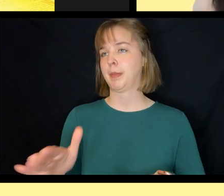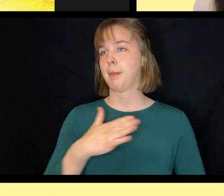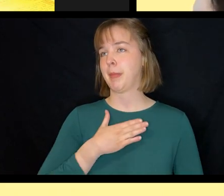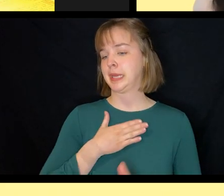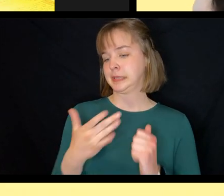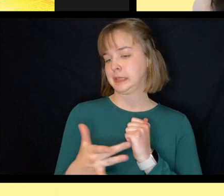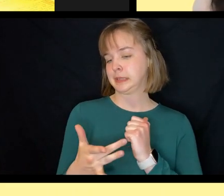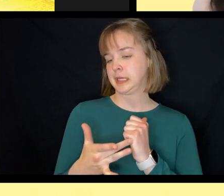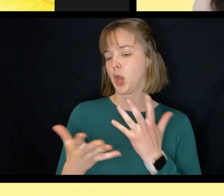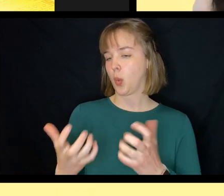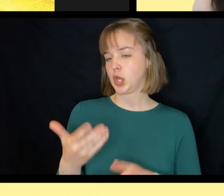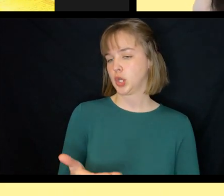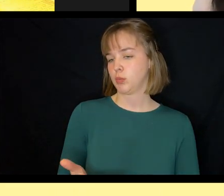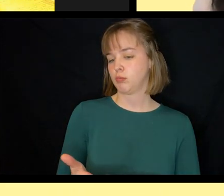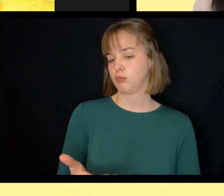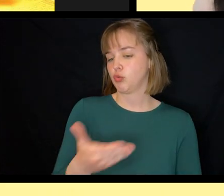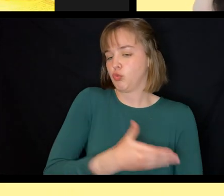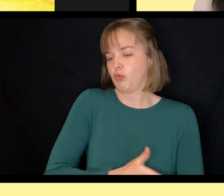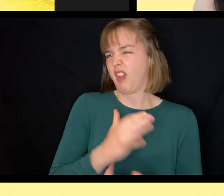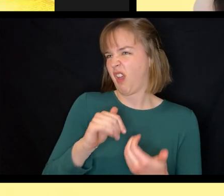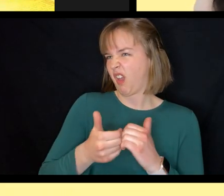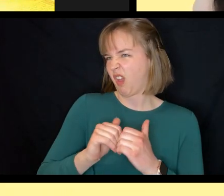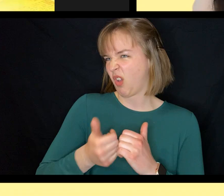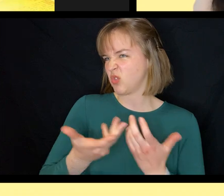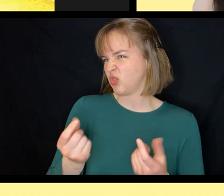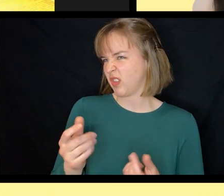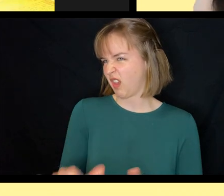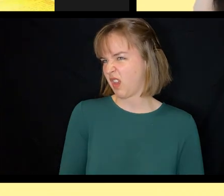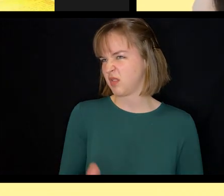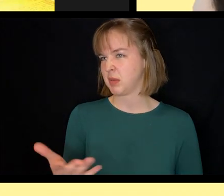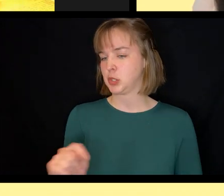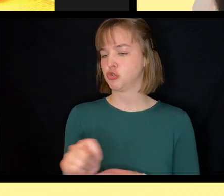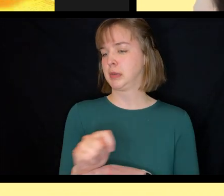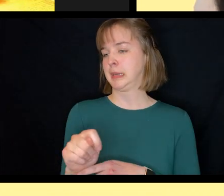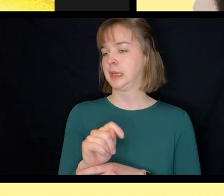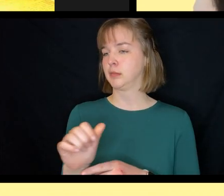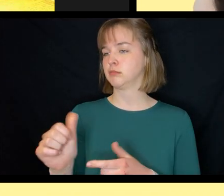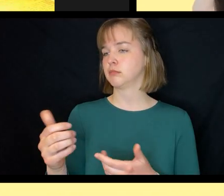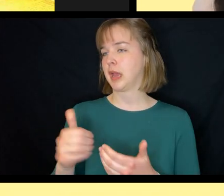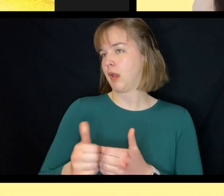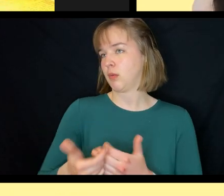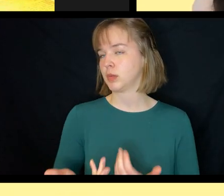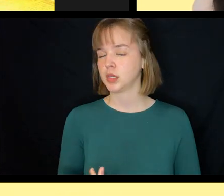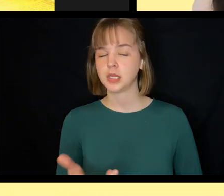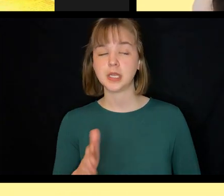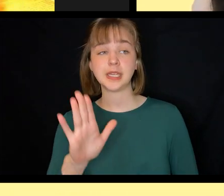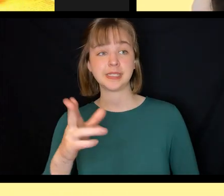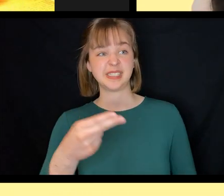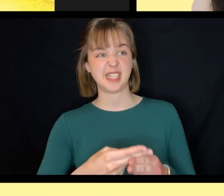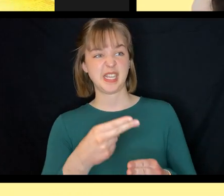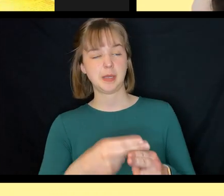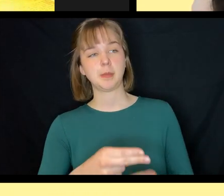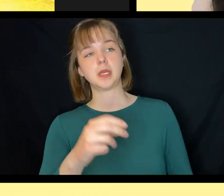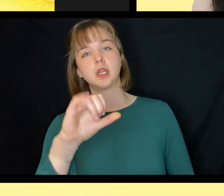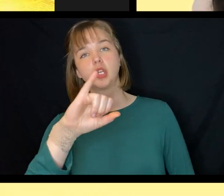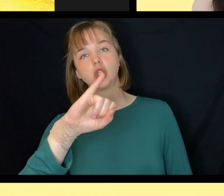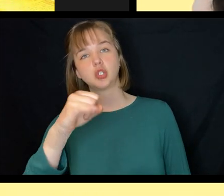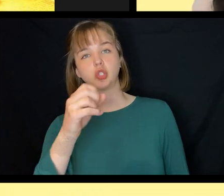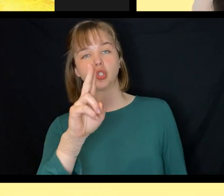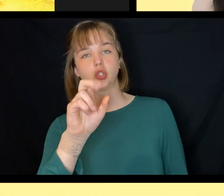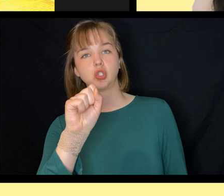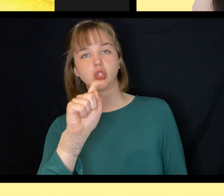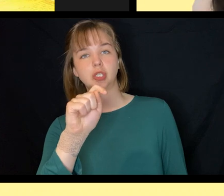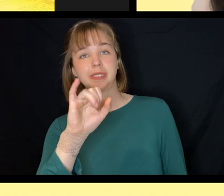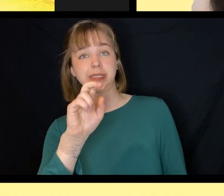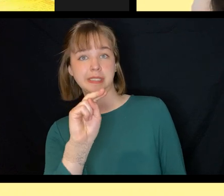Like, what should I focus on? Some drills, maybe stuff like that." And this guy's name's Justin Anderson was